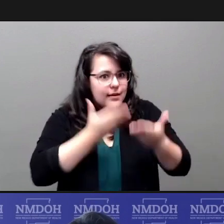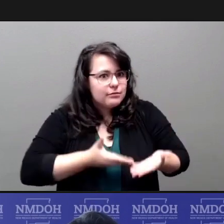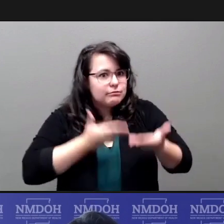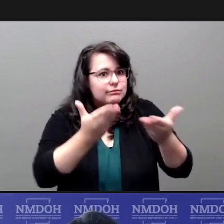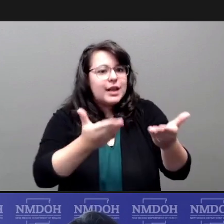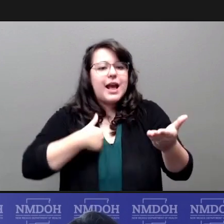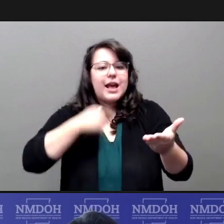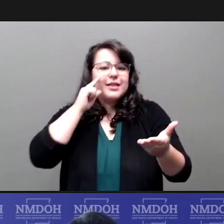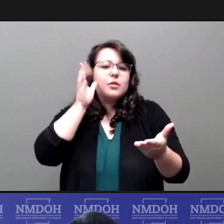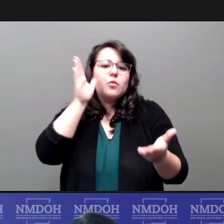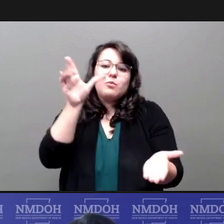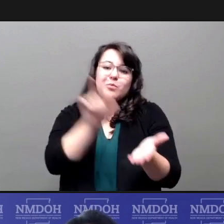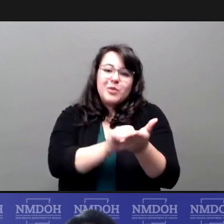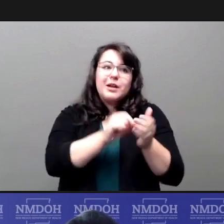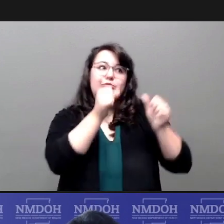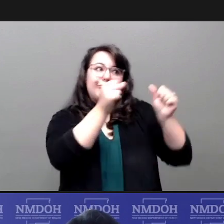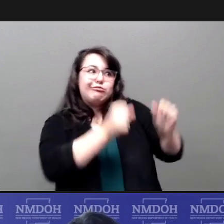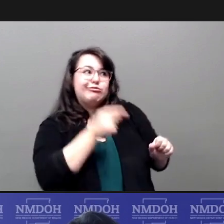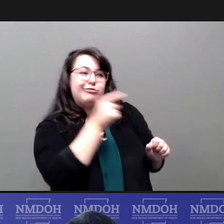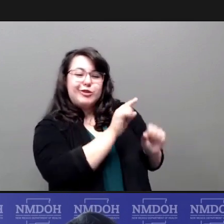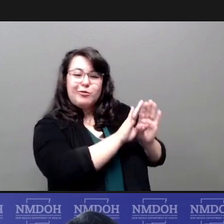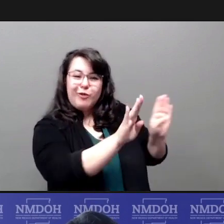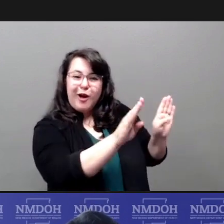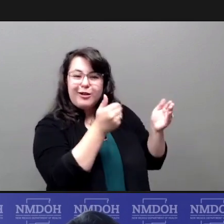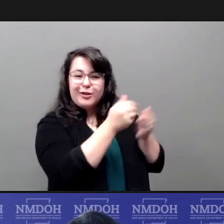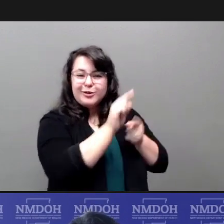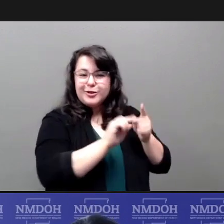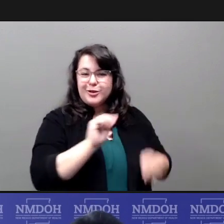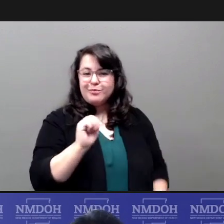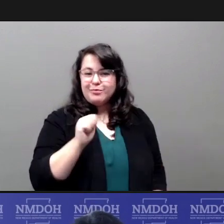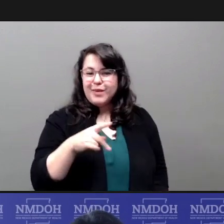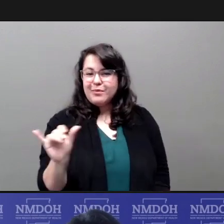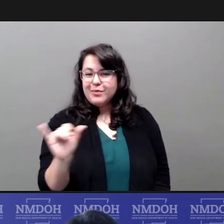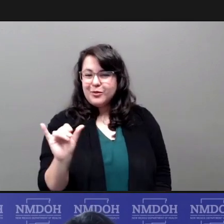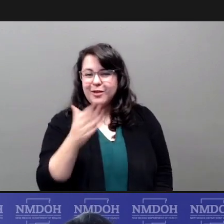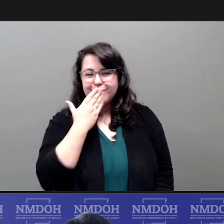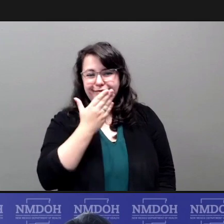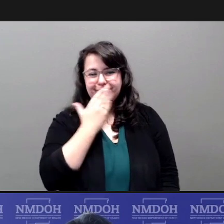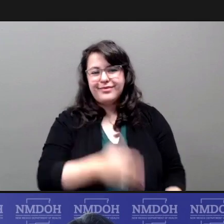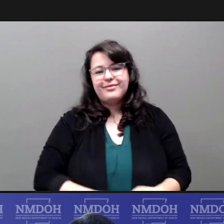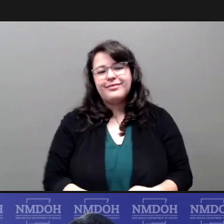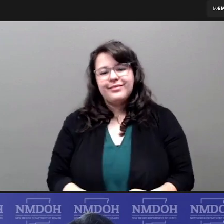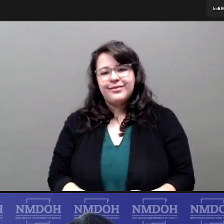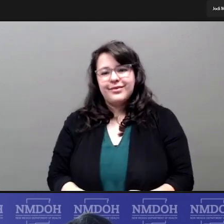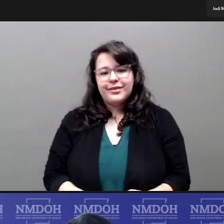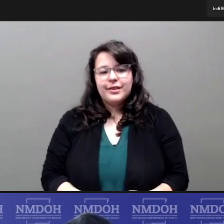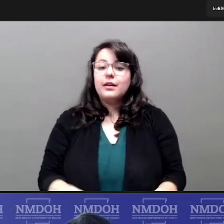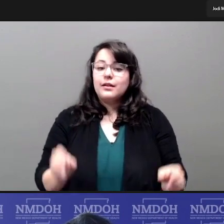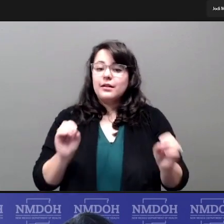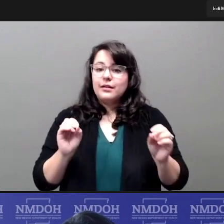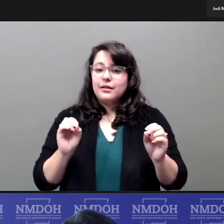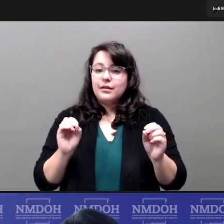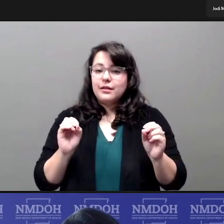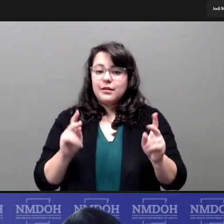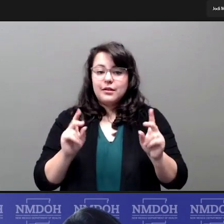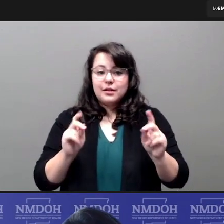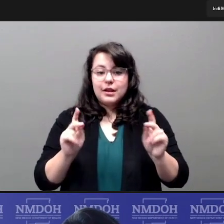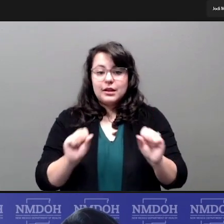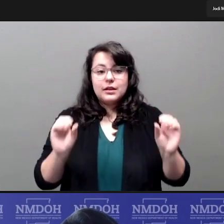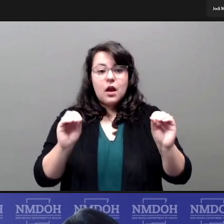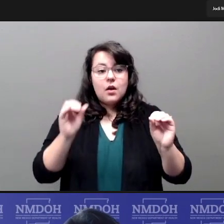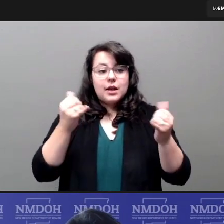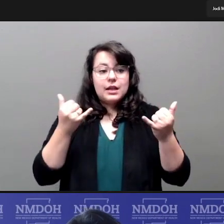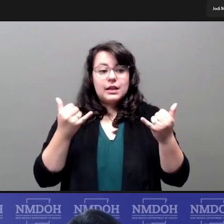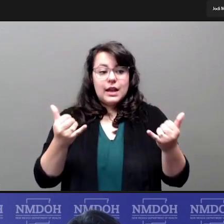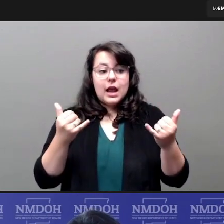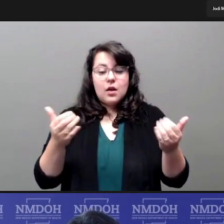out and put it up on the wall next to our maps as well. Thank you. All right, so we'll go